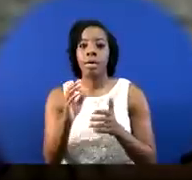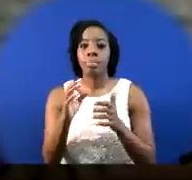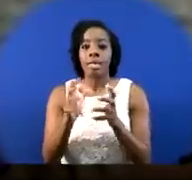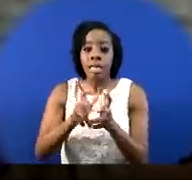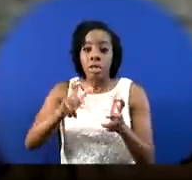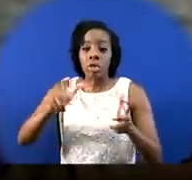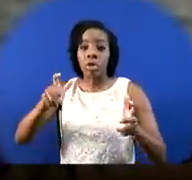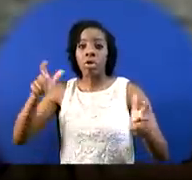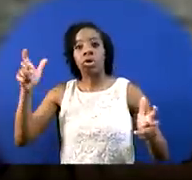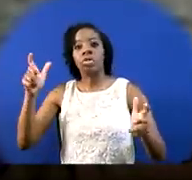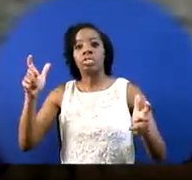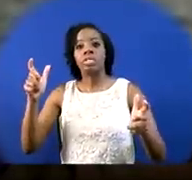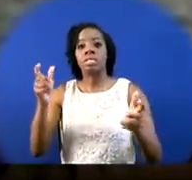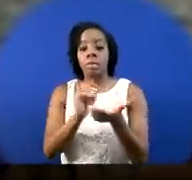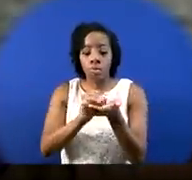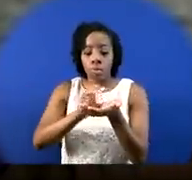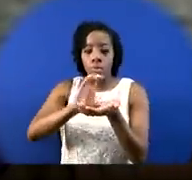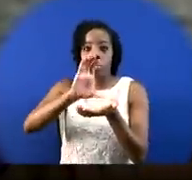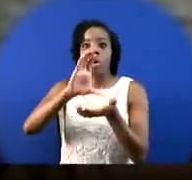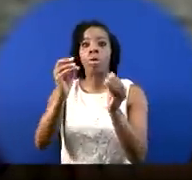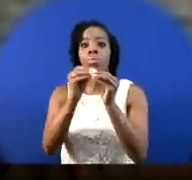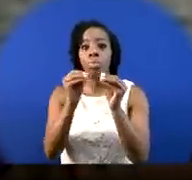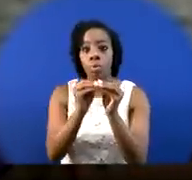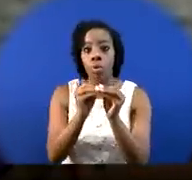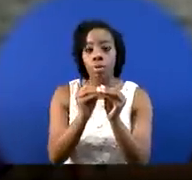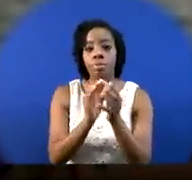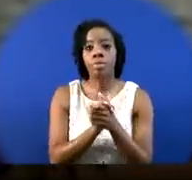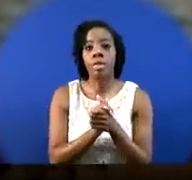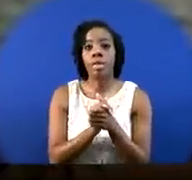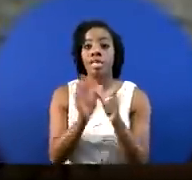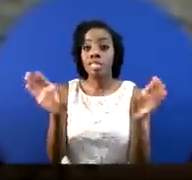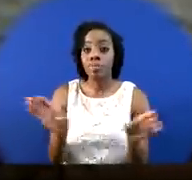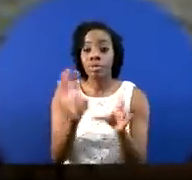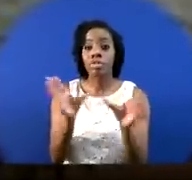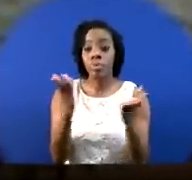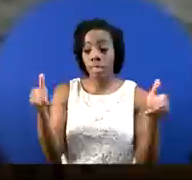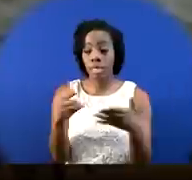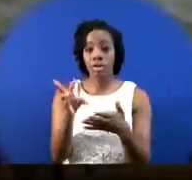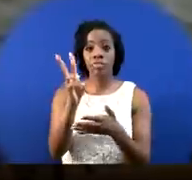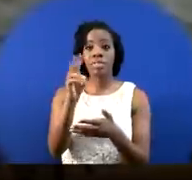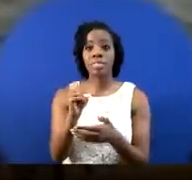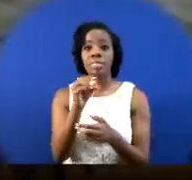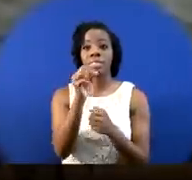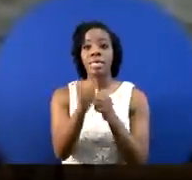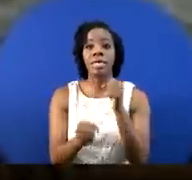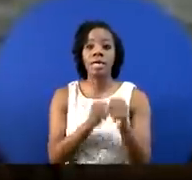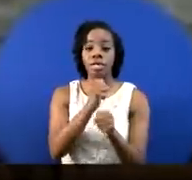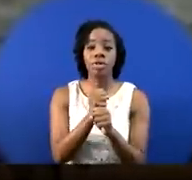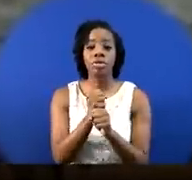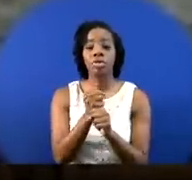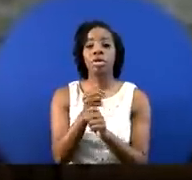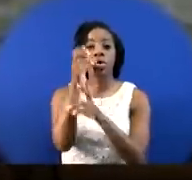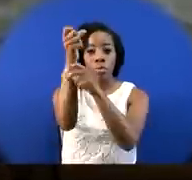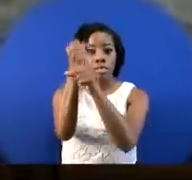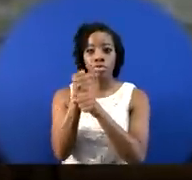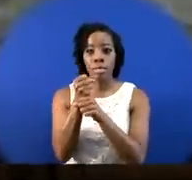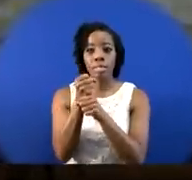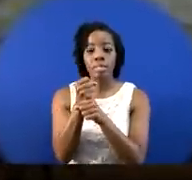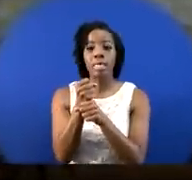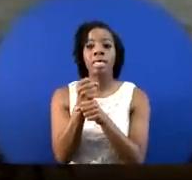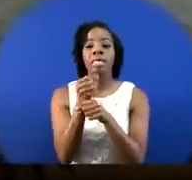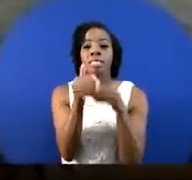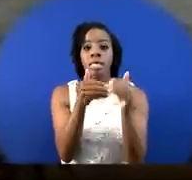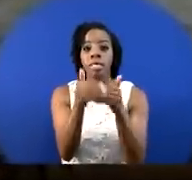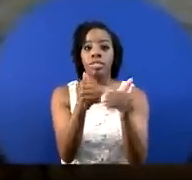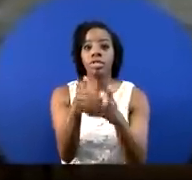in a supernatural way. He's been doing it in Wheeler Avenue for 60 and a half years. And we believe he's going to continue to do the same as the days,